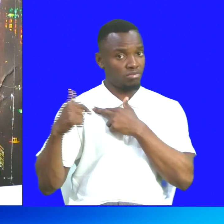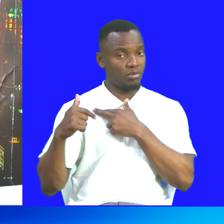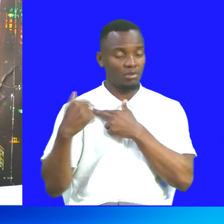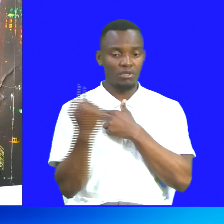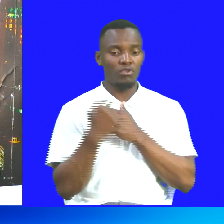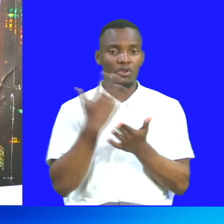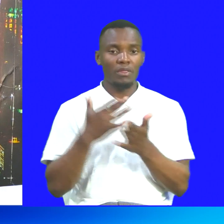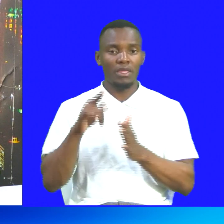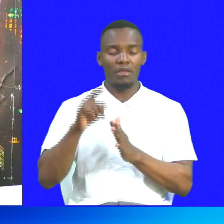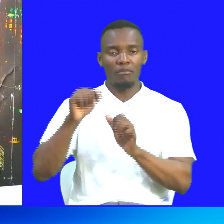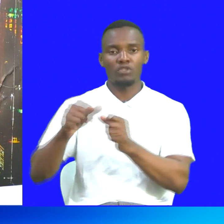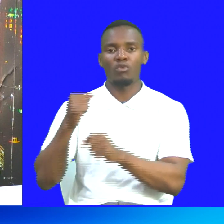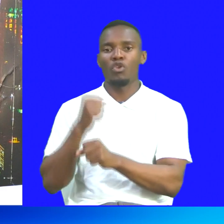handle.